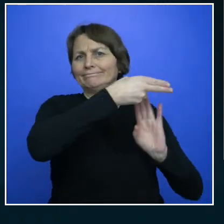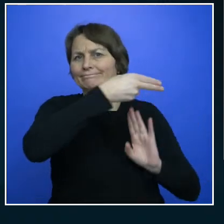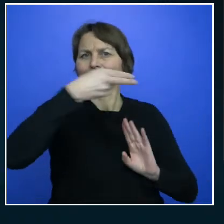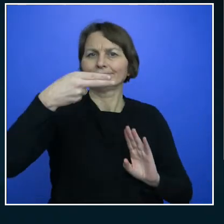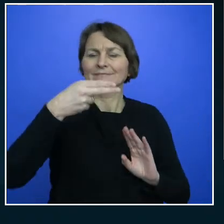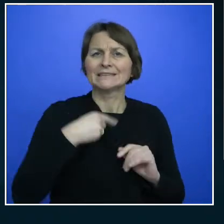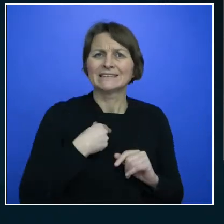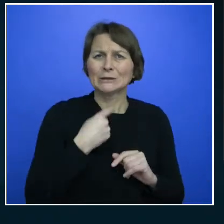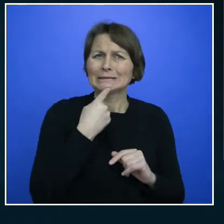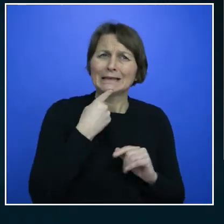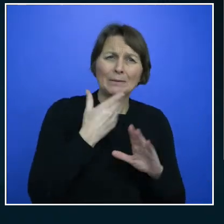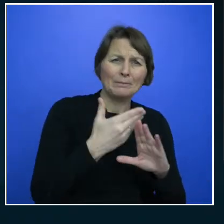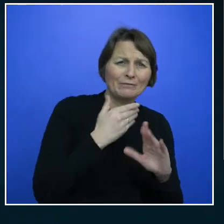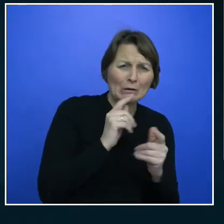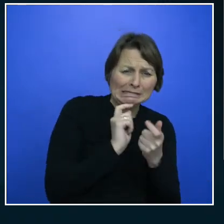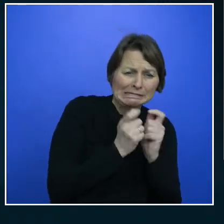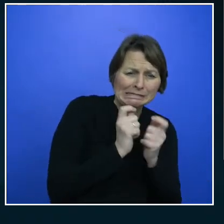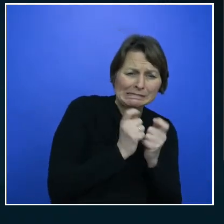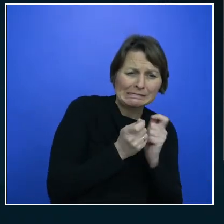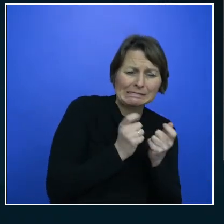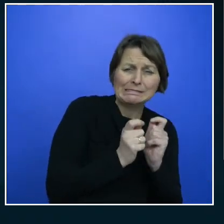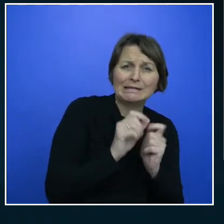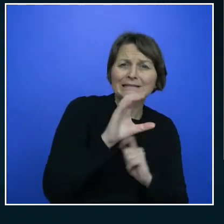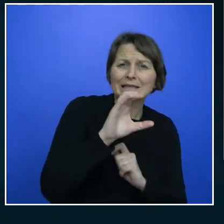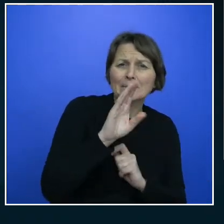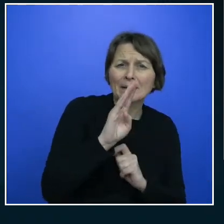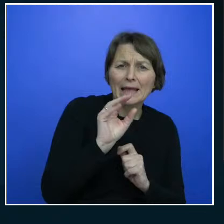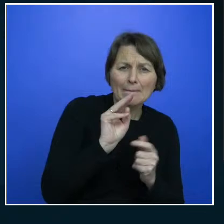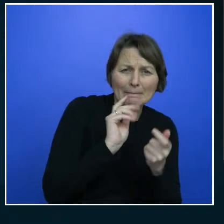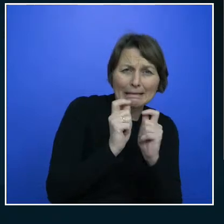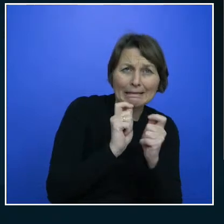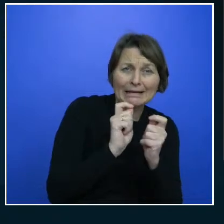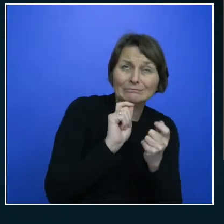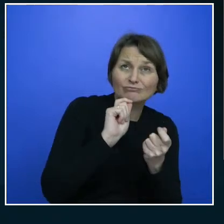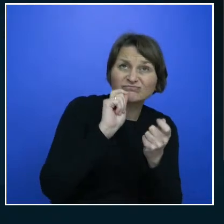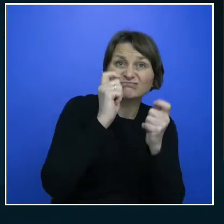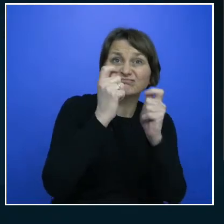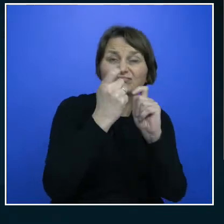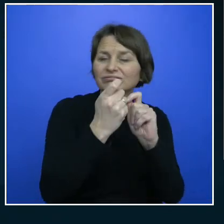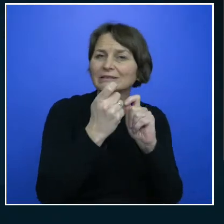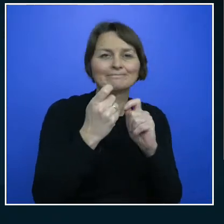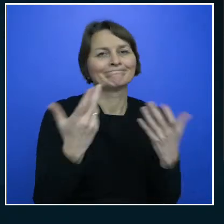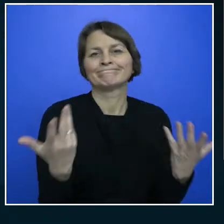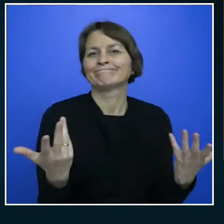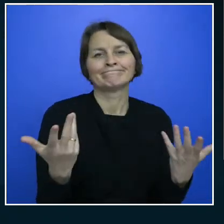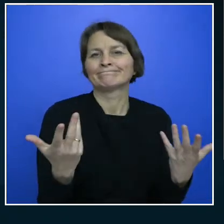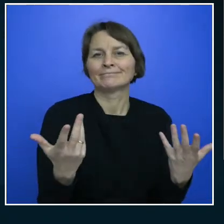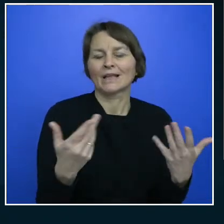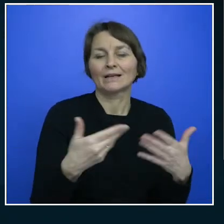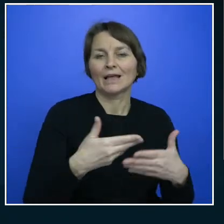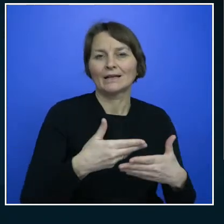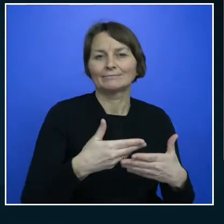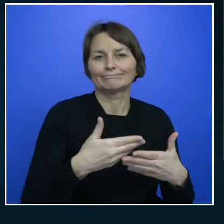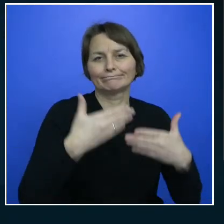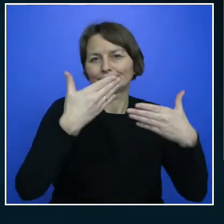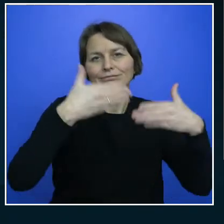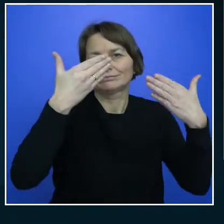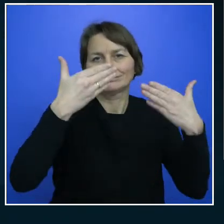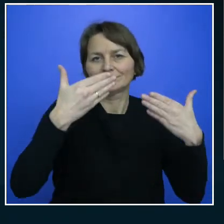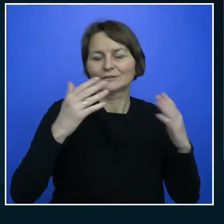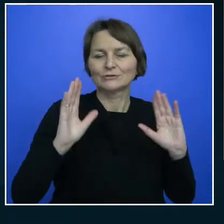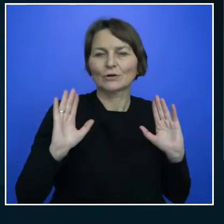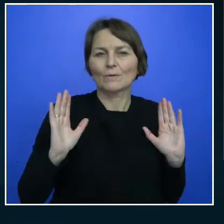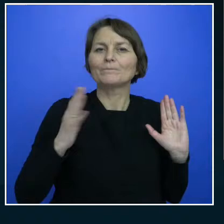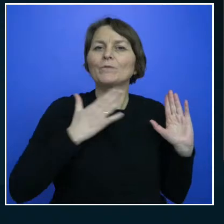with CDN to get that working, and then it stopped at a given moment. And I wanted to